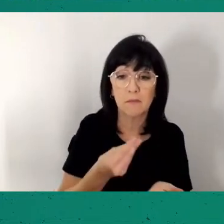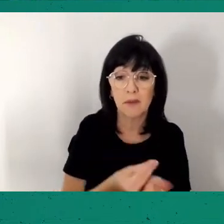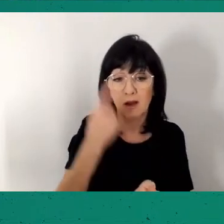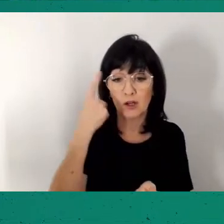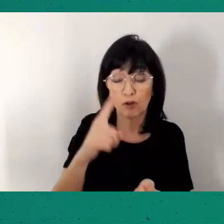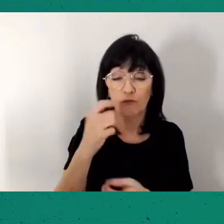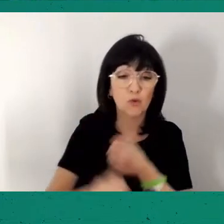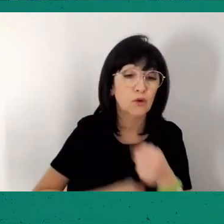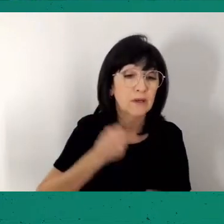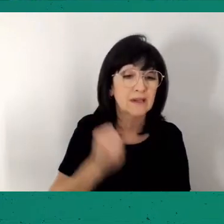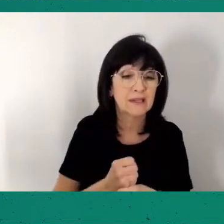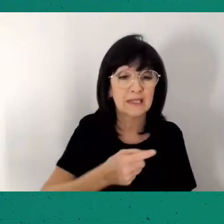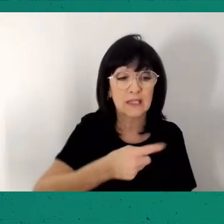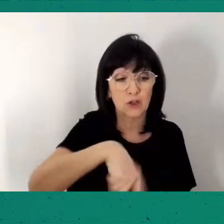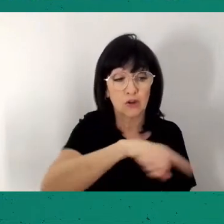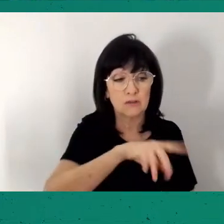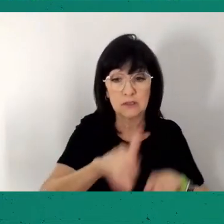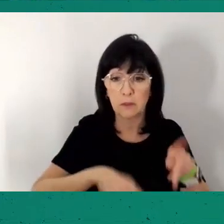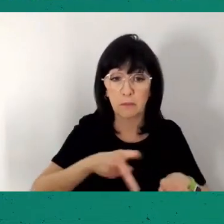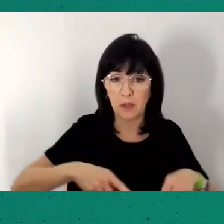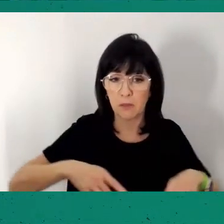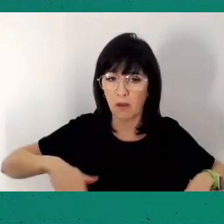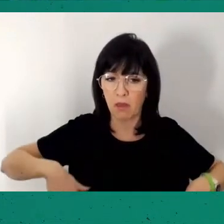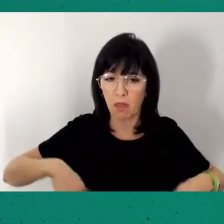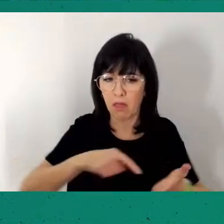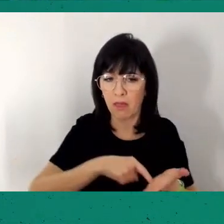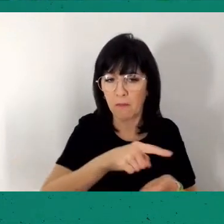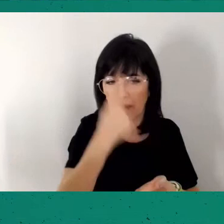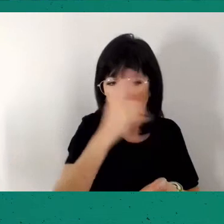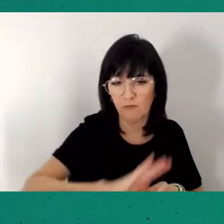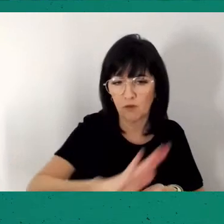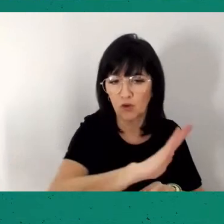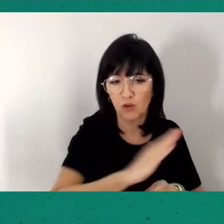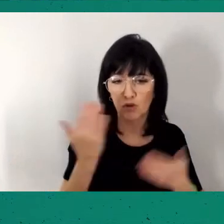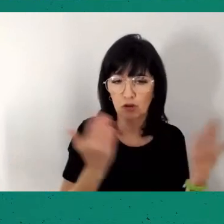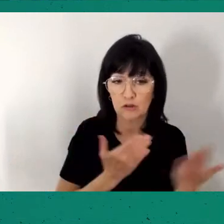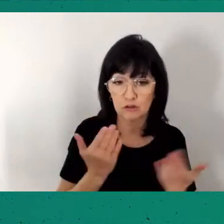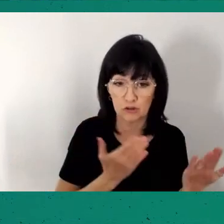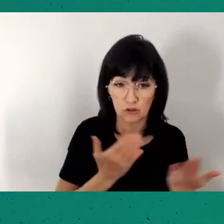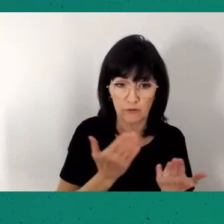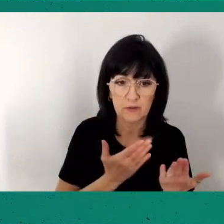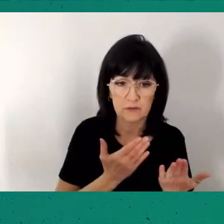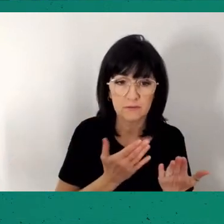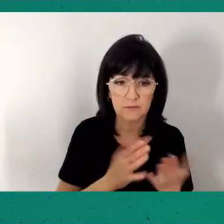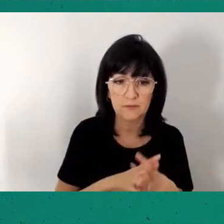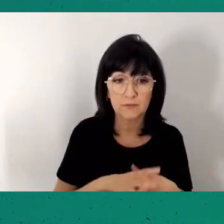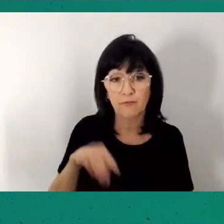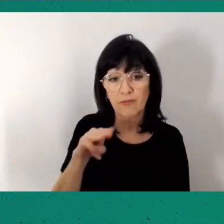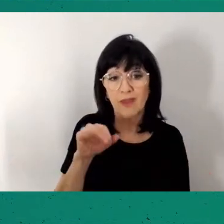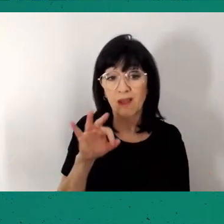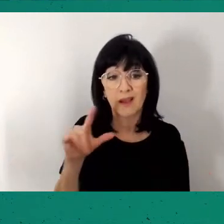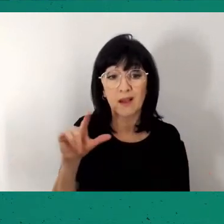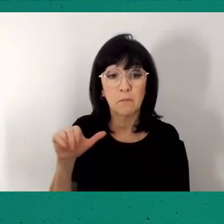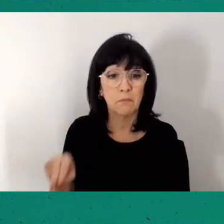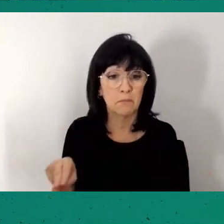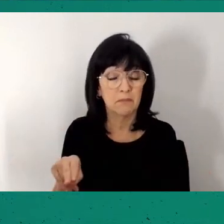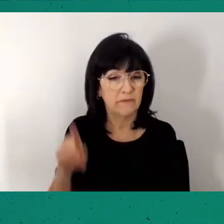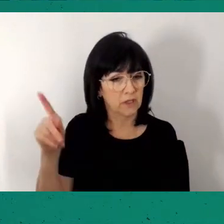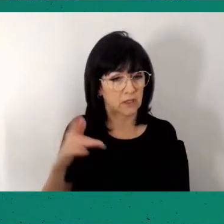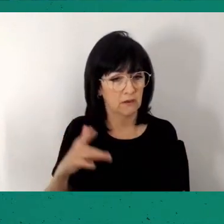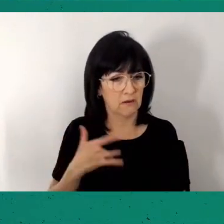with money, land, and education for them and their children. To Mifflin, it was a simple matter of, quote,